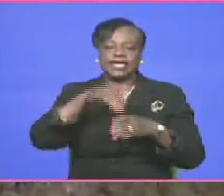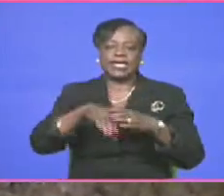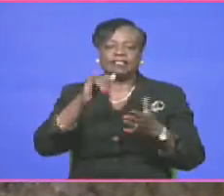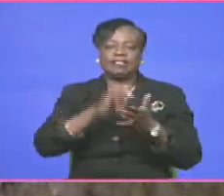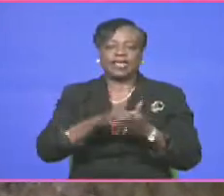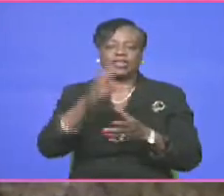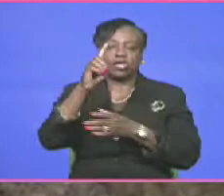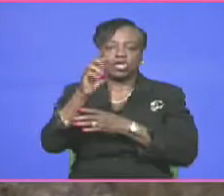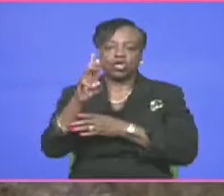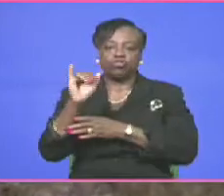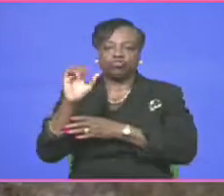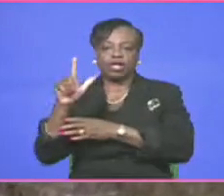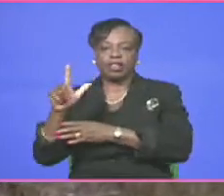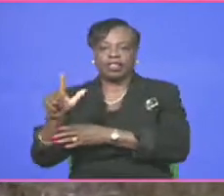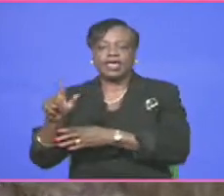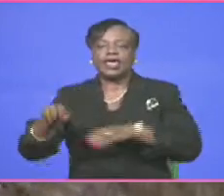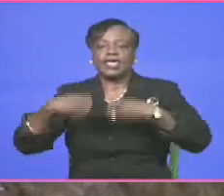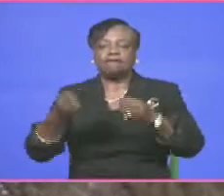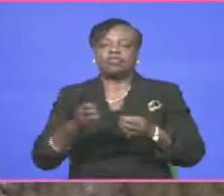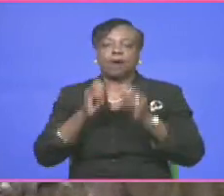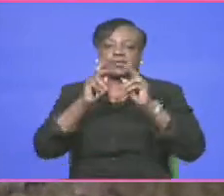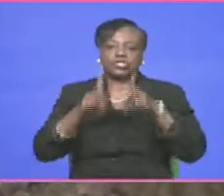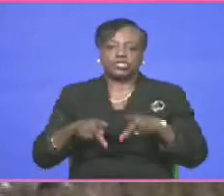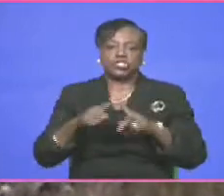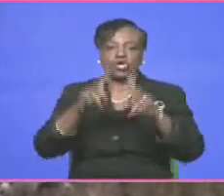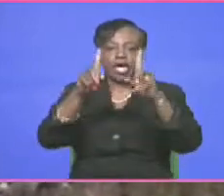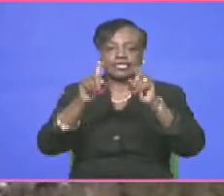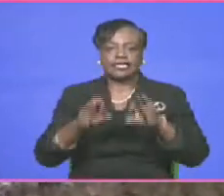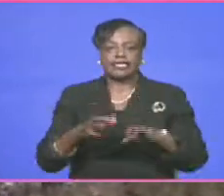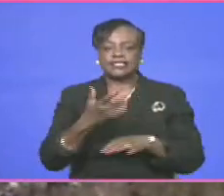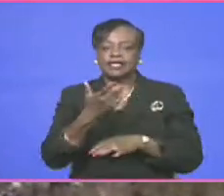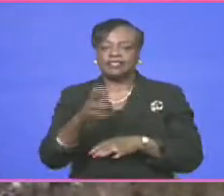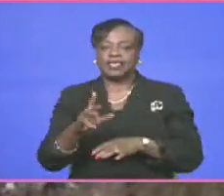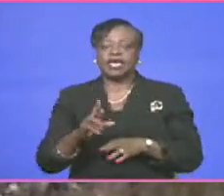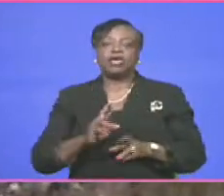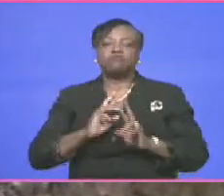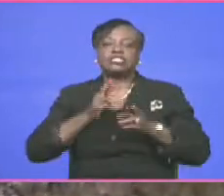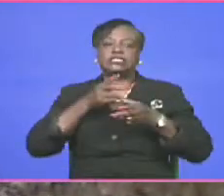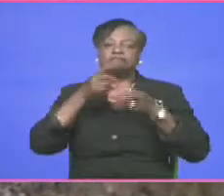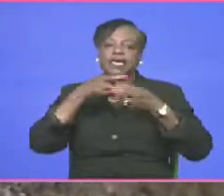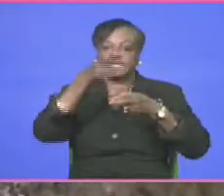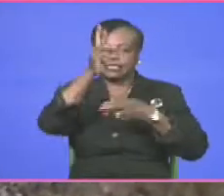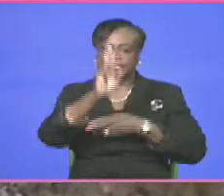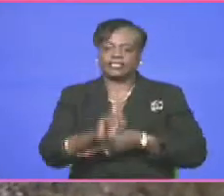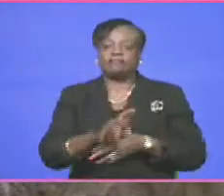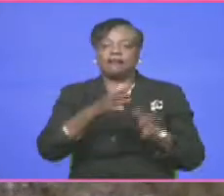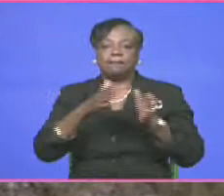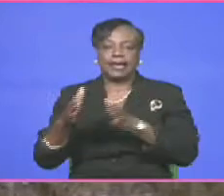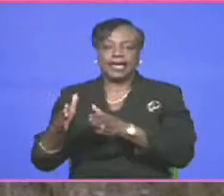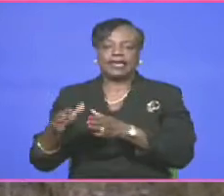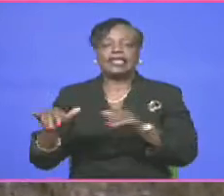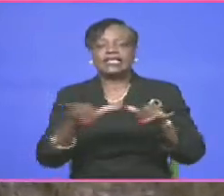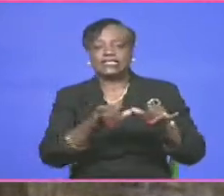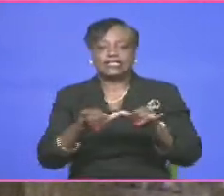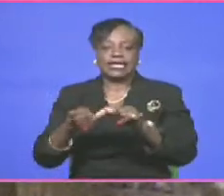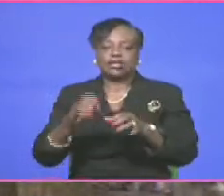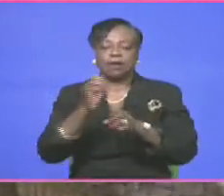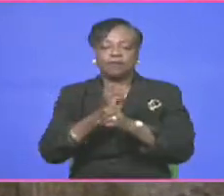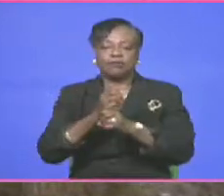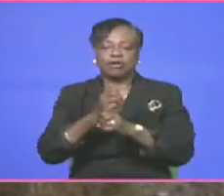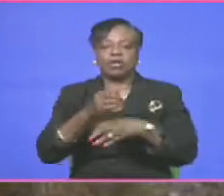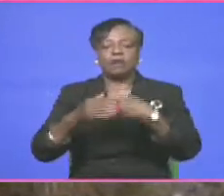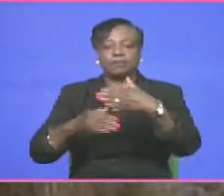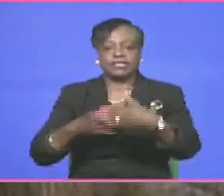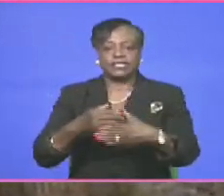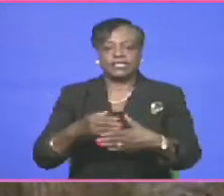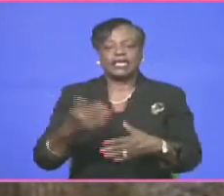drill. It gives them the opportunity as well to test their respective plans and their standard operating procedures. After